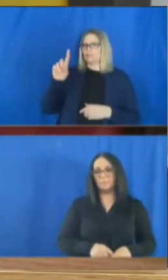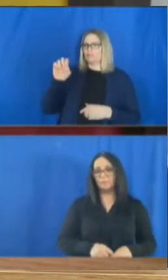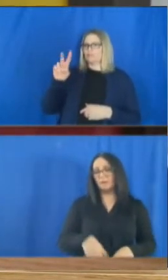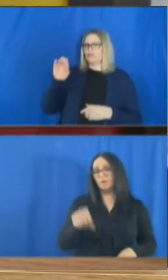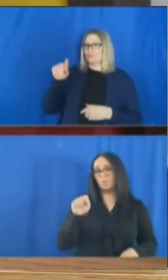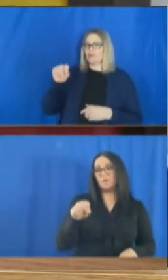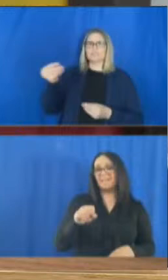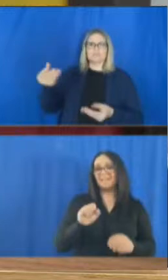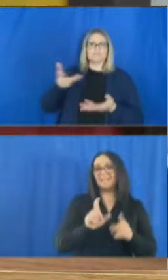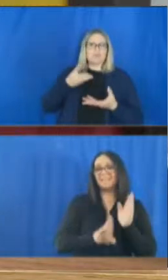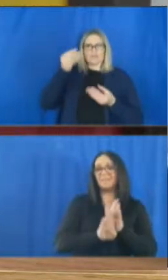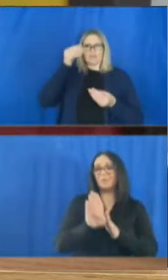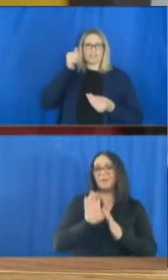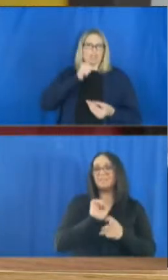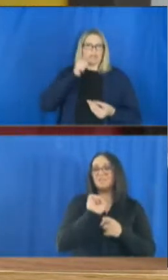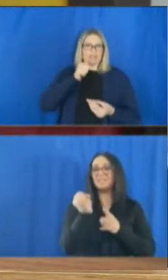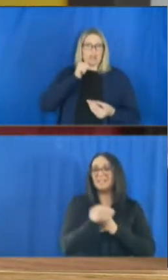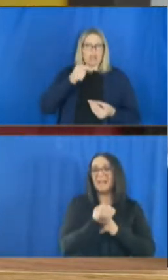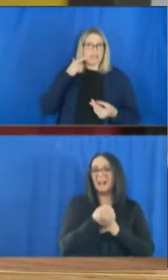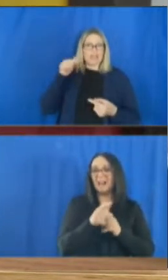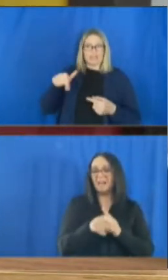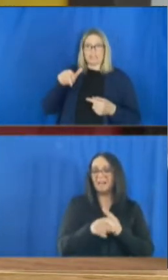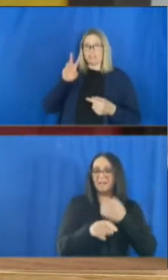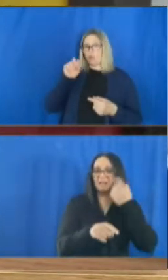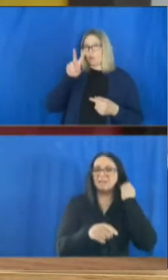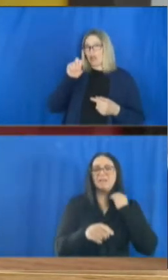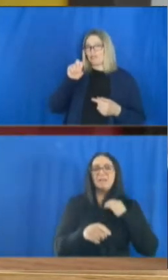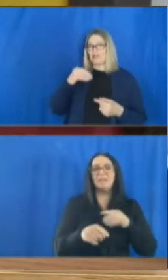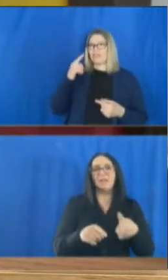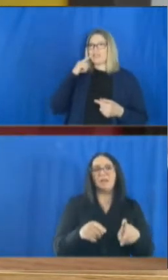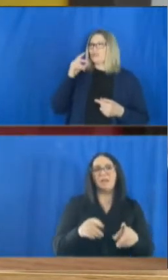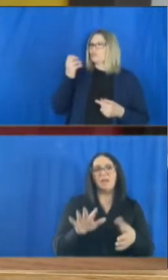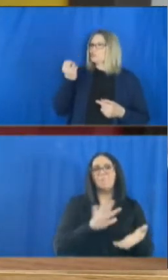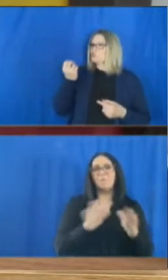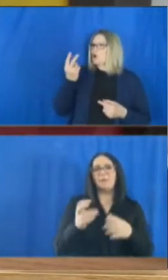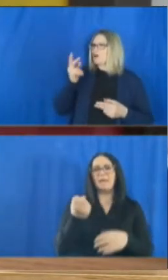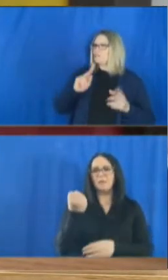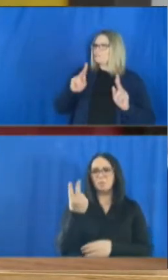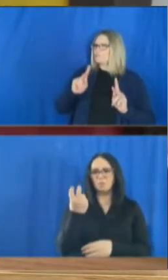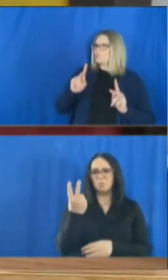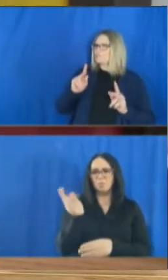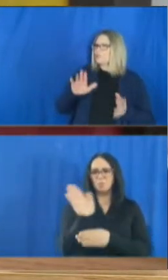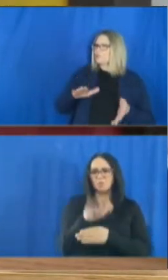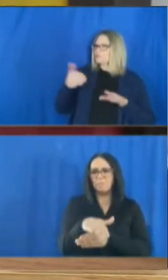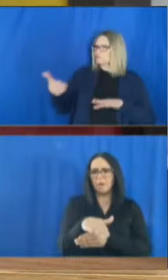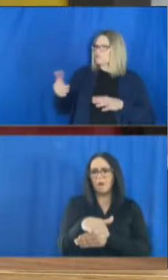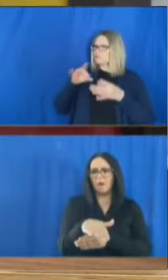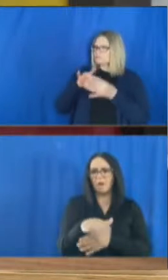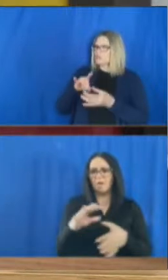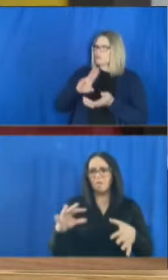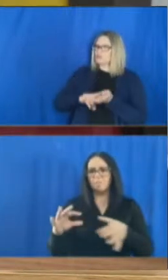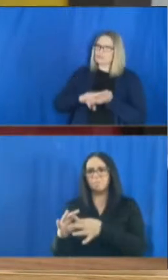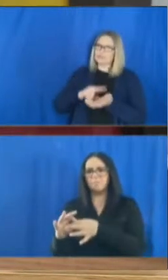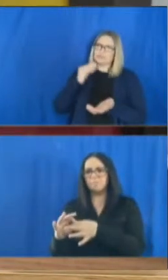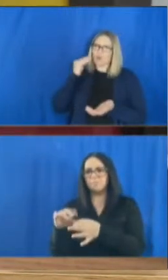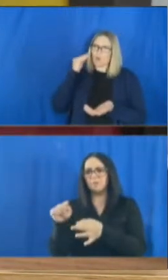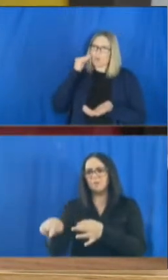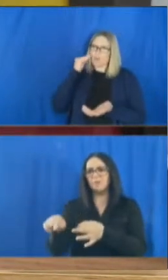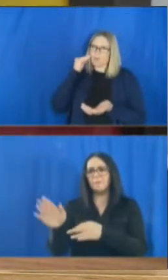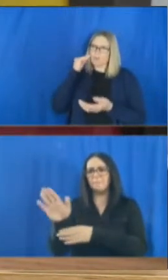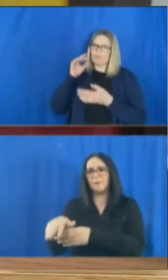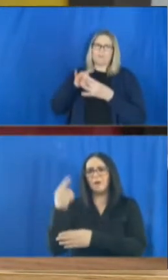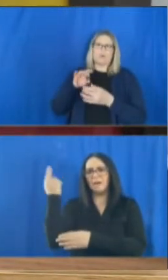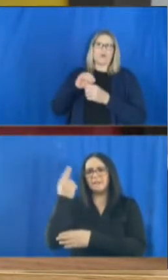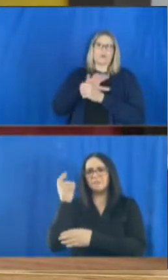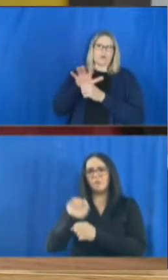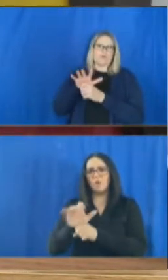of outbreaks within the long-term care facility system, I'm just going to see